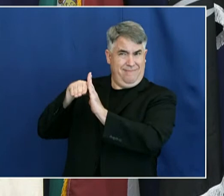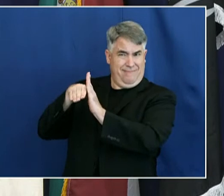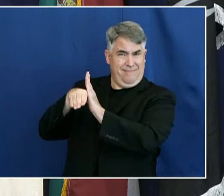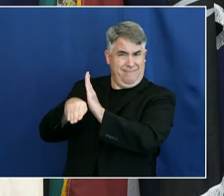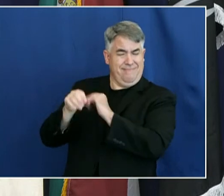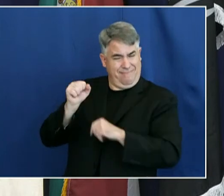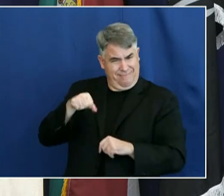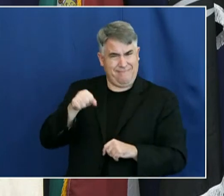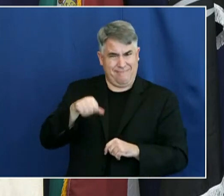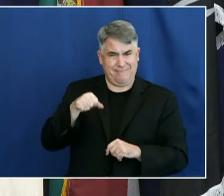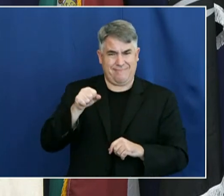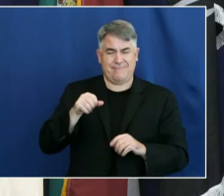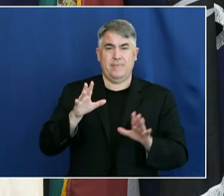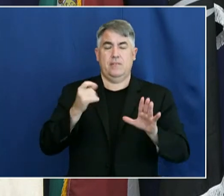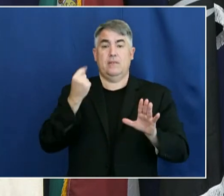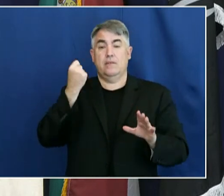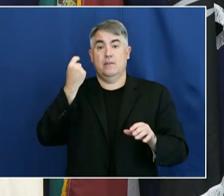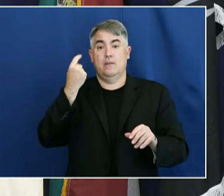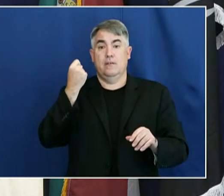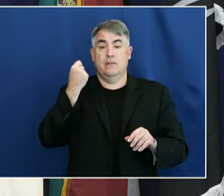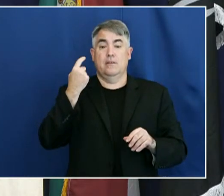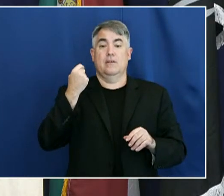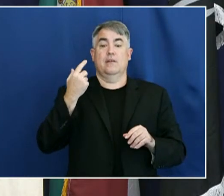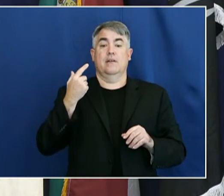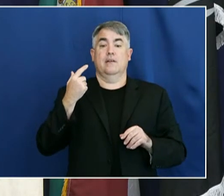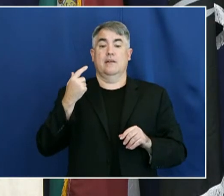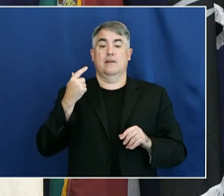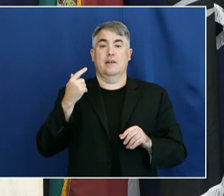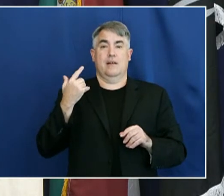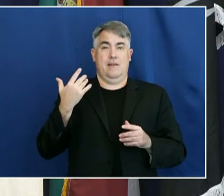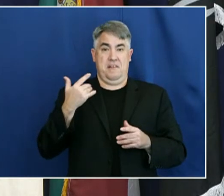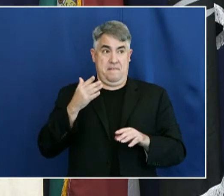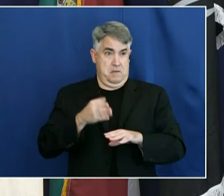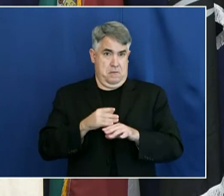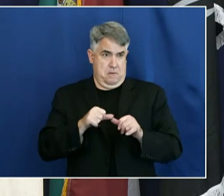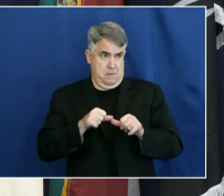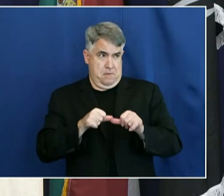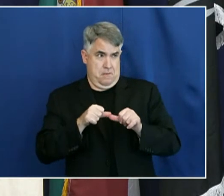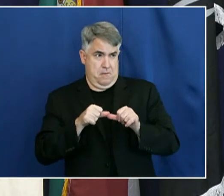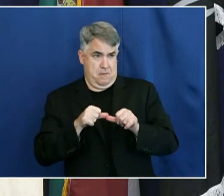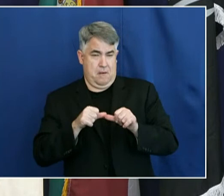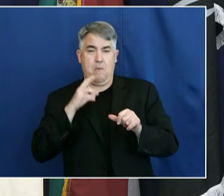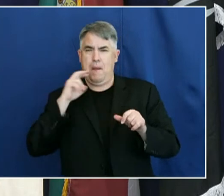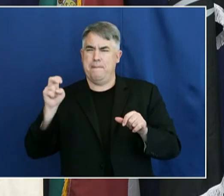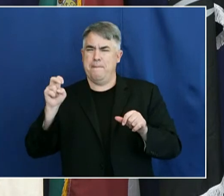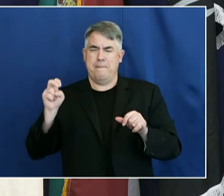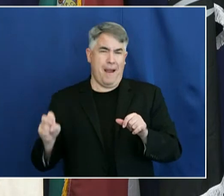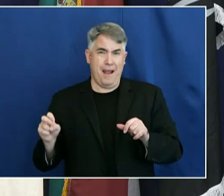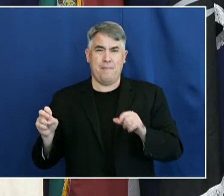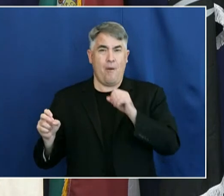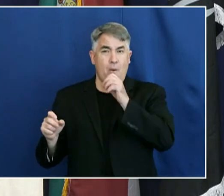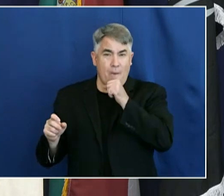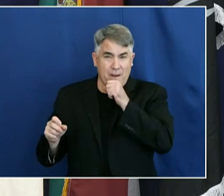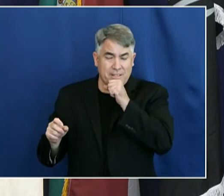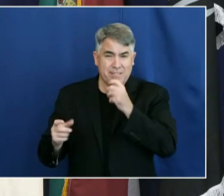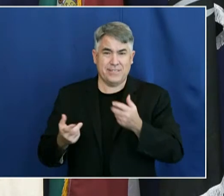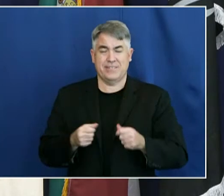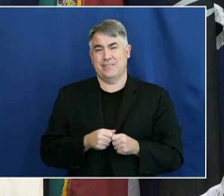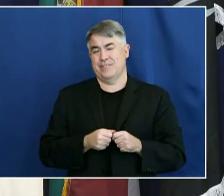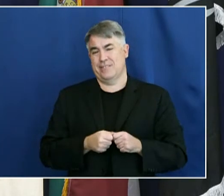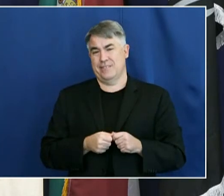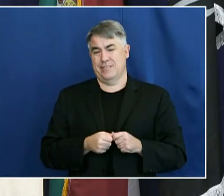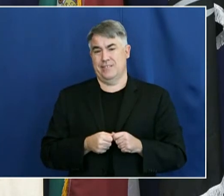into the orange tier ought to be extra motivation for each and every one of us to continue to do our part to help avoid the spread. So the